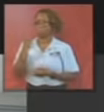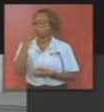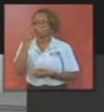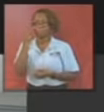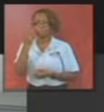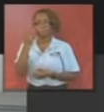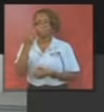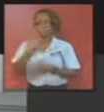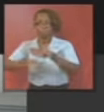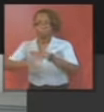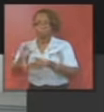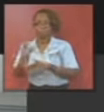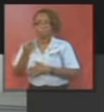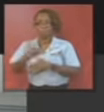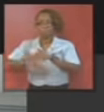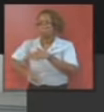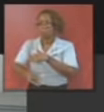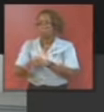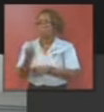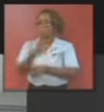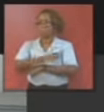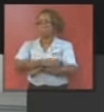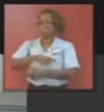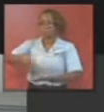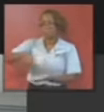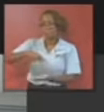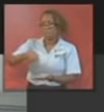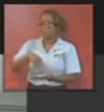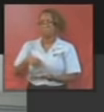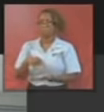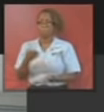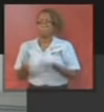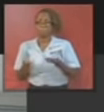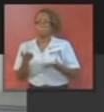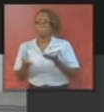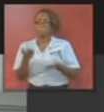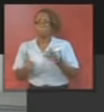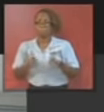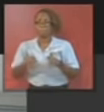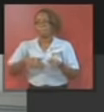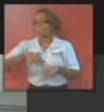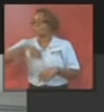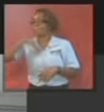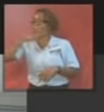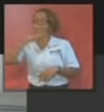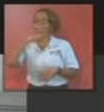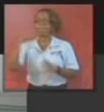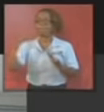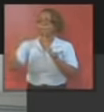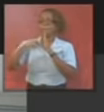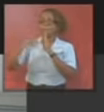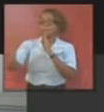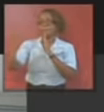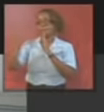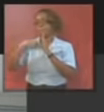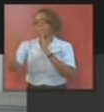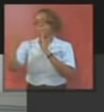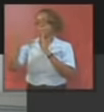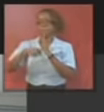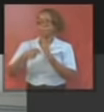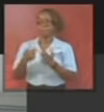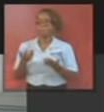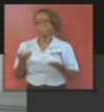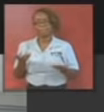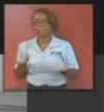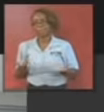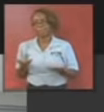case of pandemic fatigue, just sitting in and people just saying, you know what, I'm fed up being home? And is the ministry